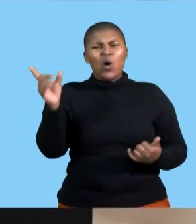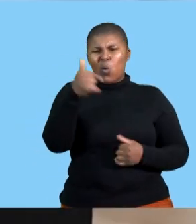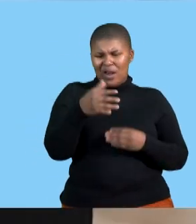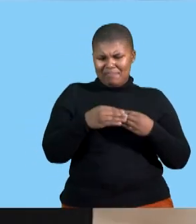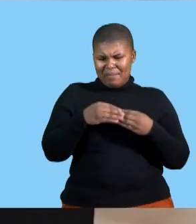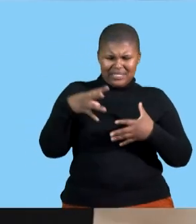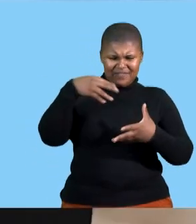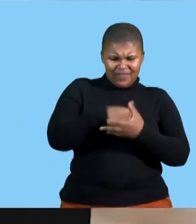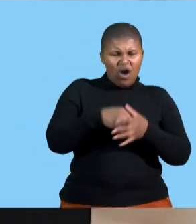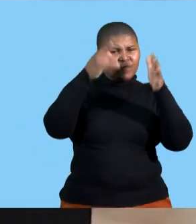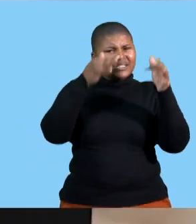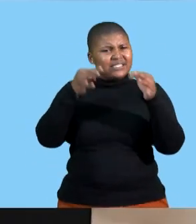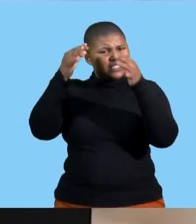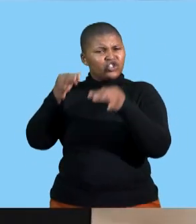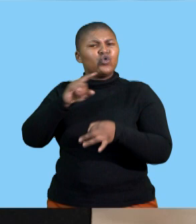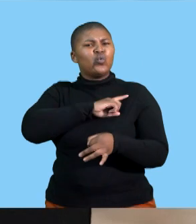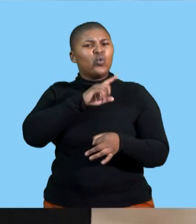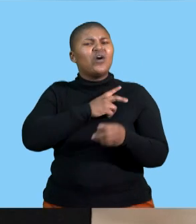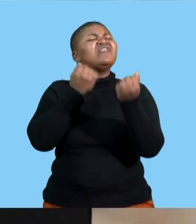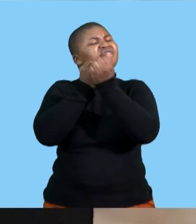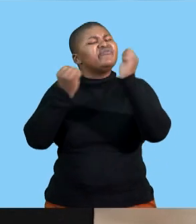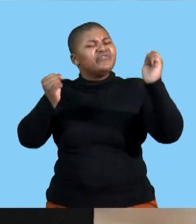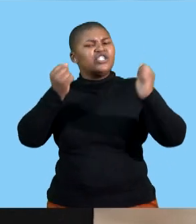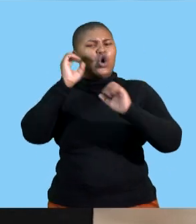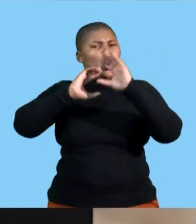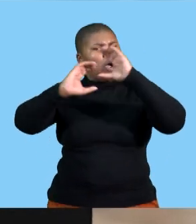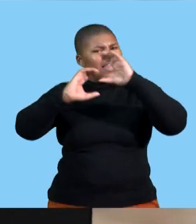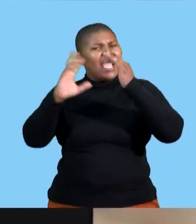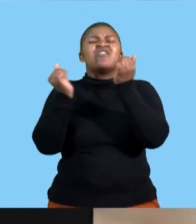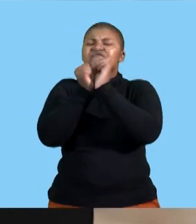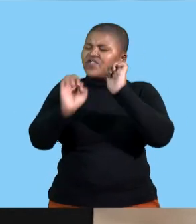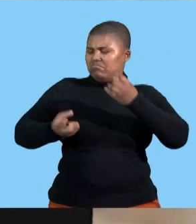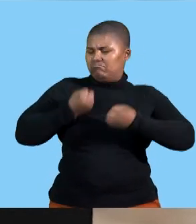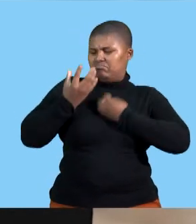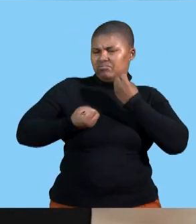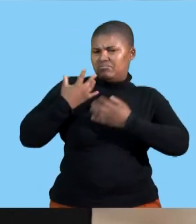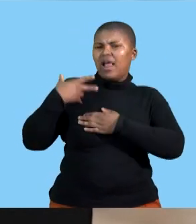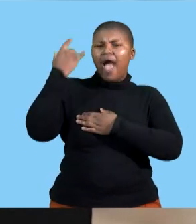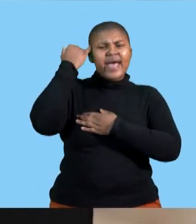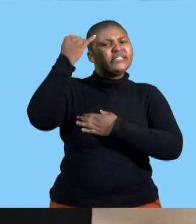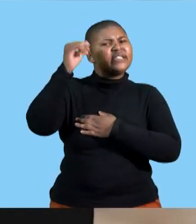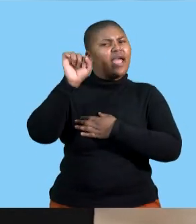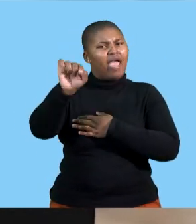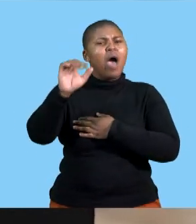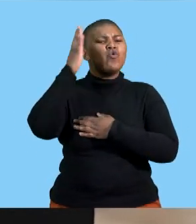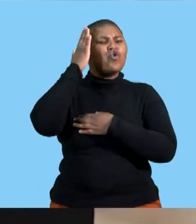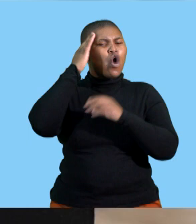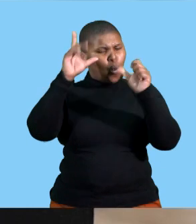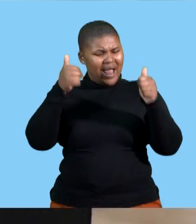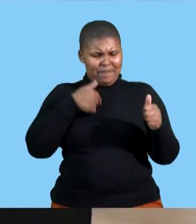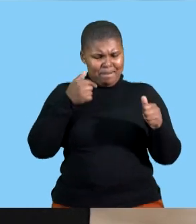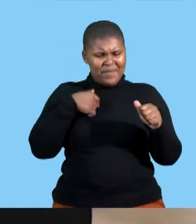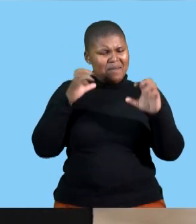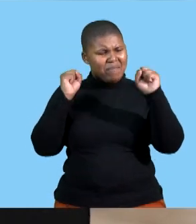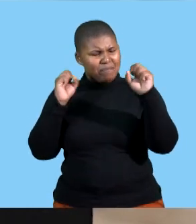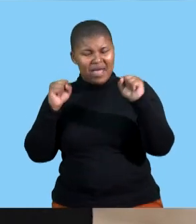free to communicate, they are free to express their ideas, because they know very well that whatever opinion that they have to voice, it won't be ridiculed. So they